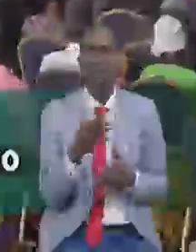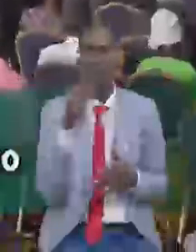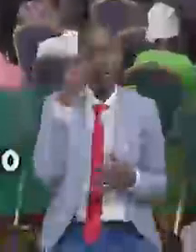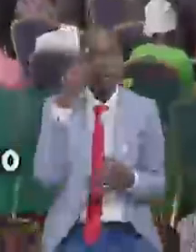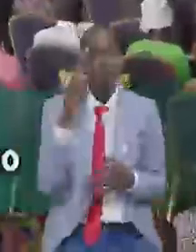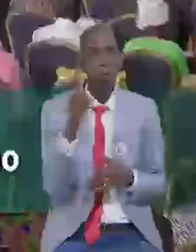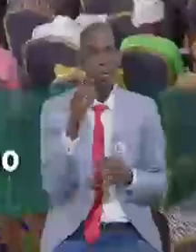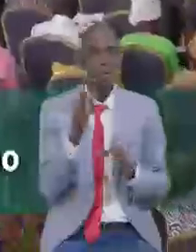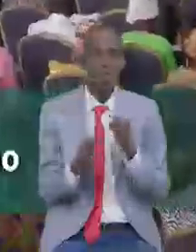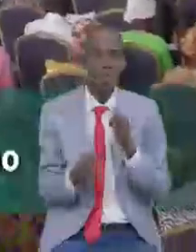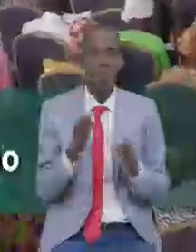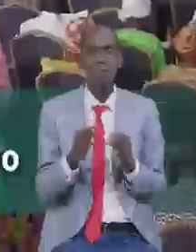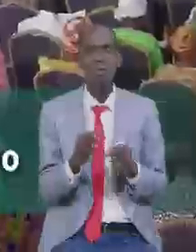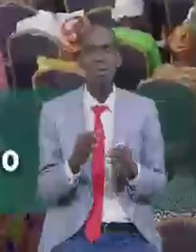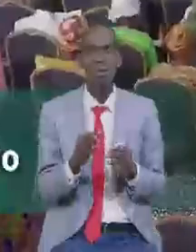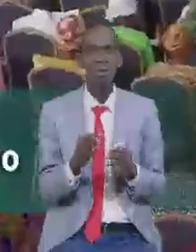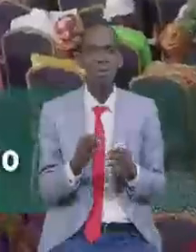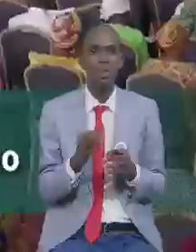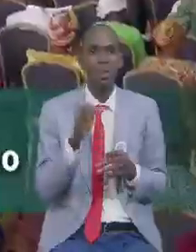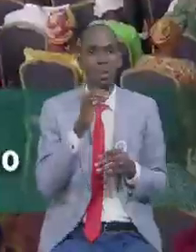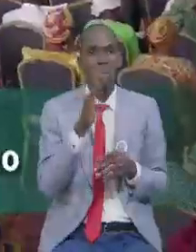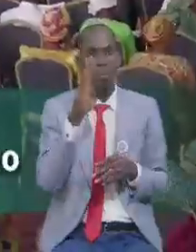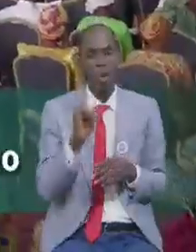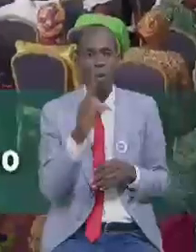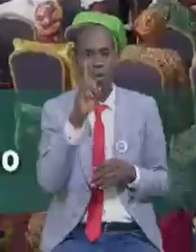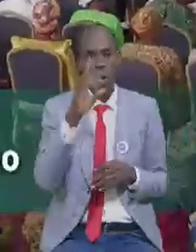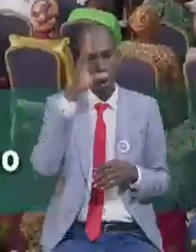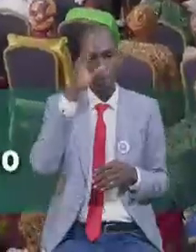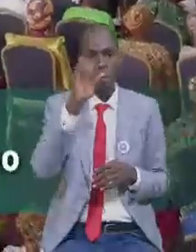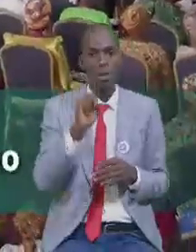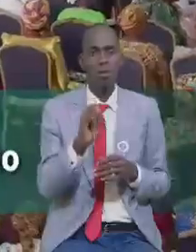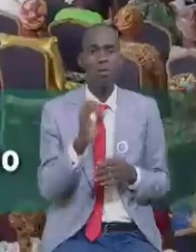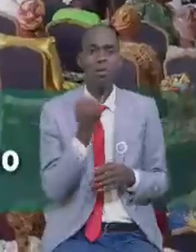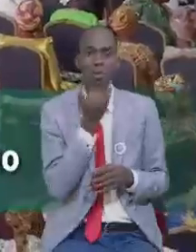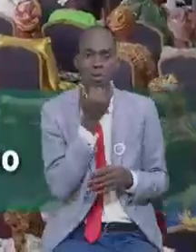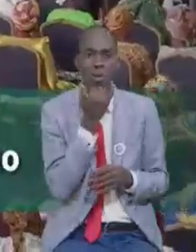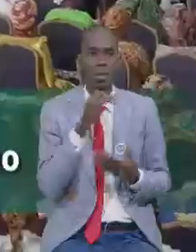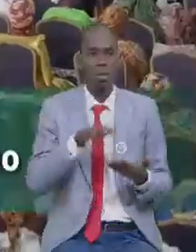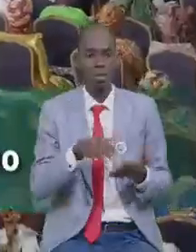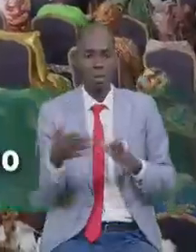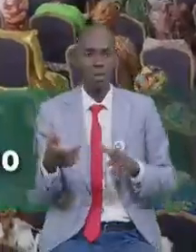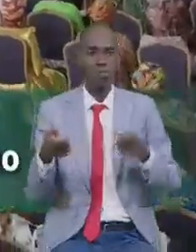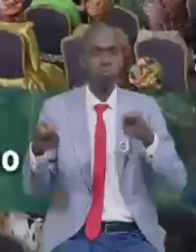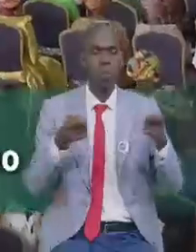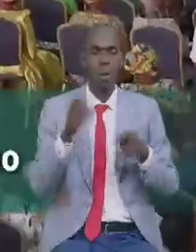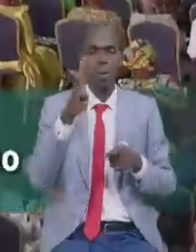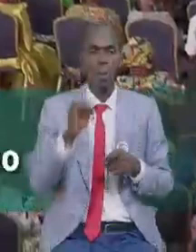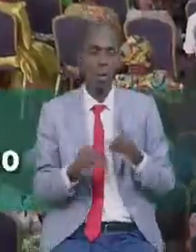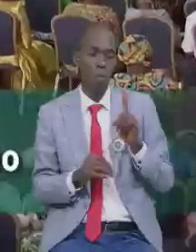if by one man's offense, Adam, death reigned by one,